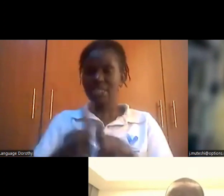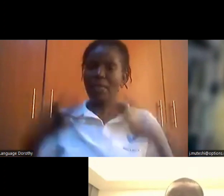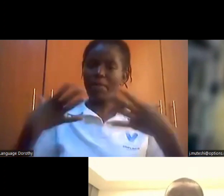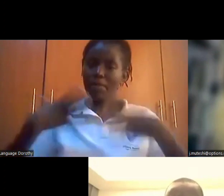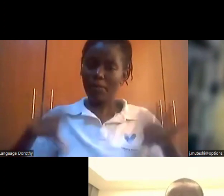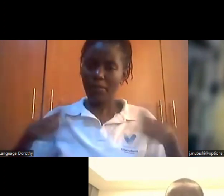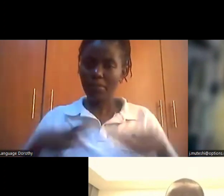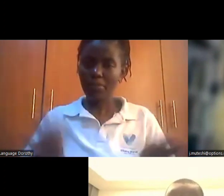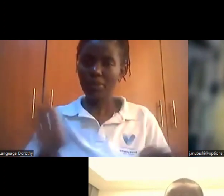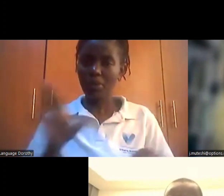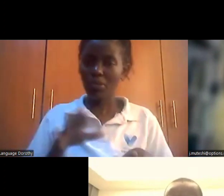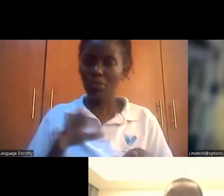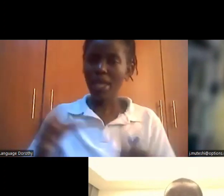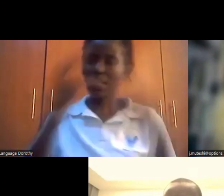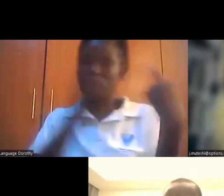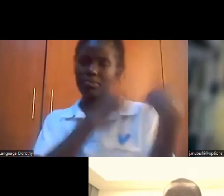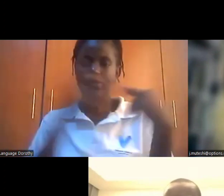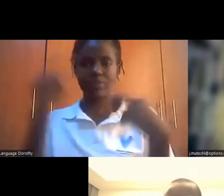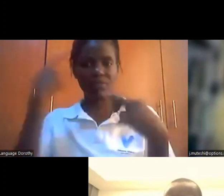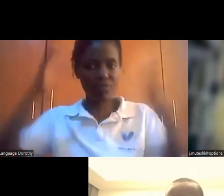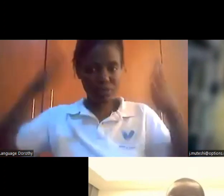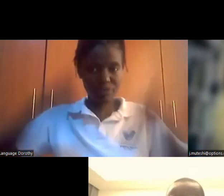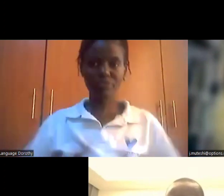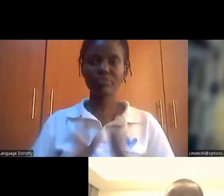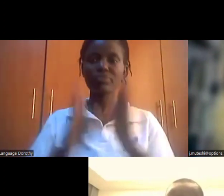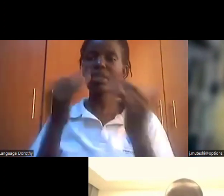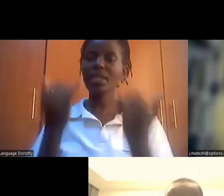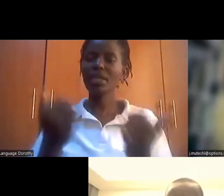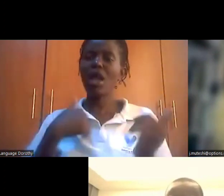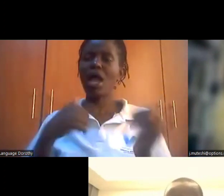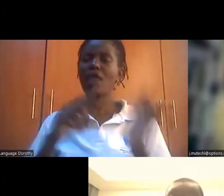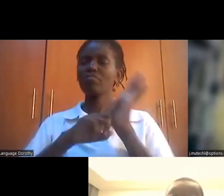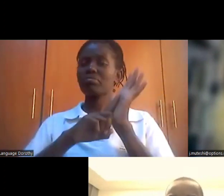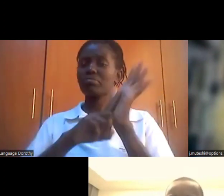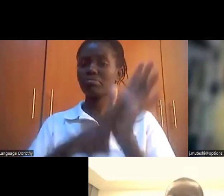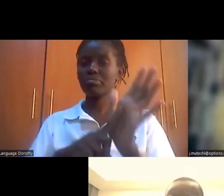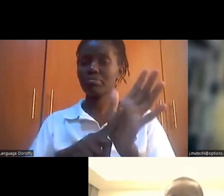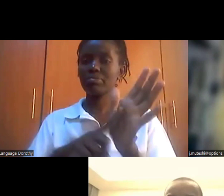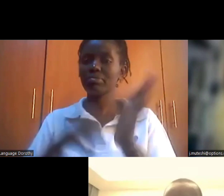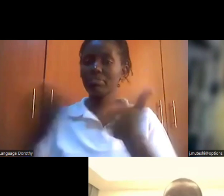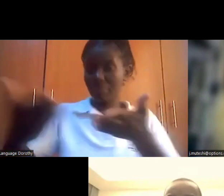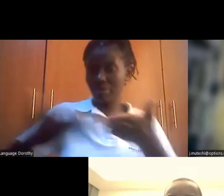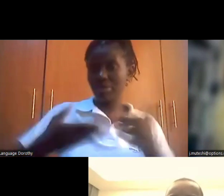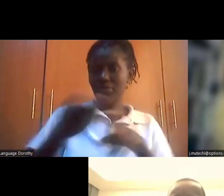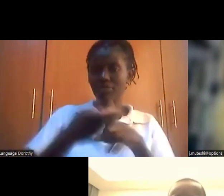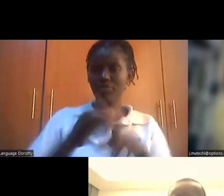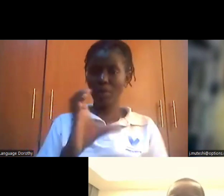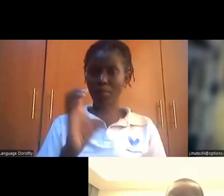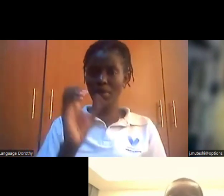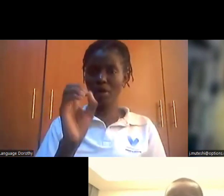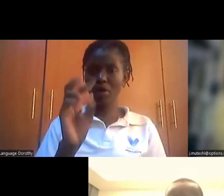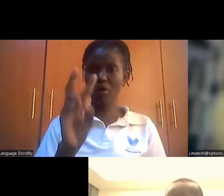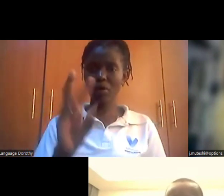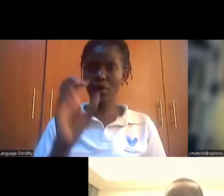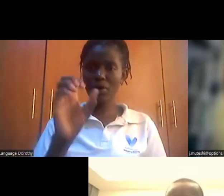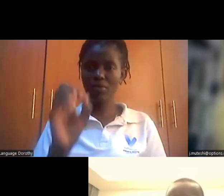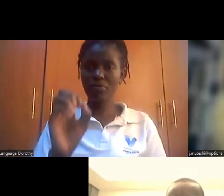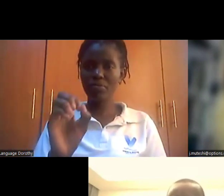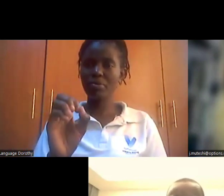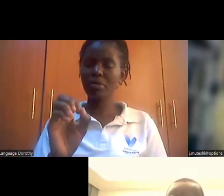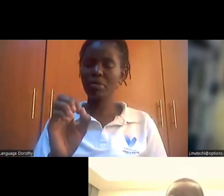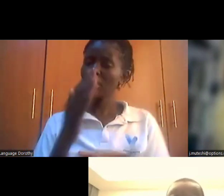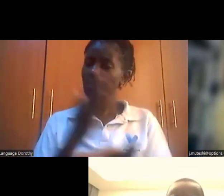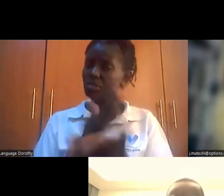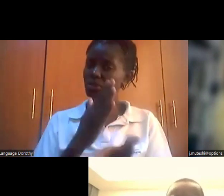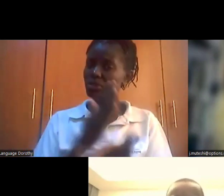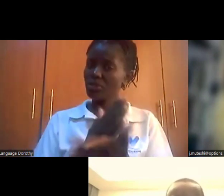And I'm happy that now, with the evidence that we are already receiving from COVO, it appears like we need to change tact. And